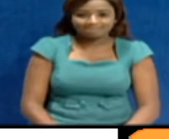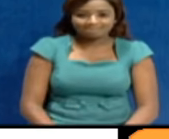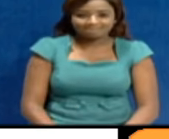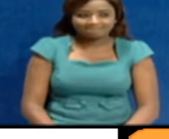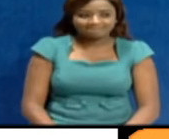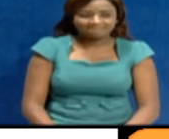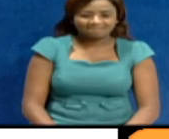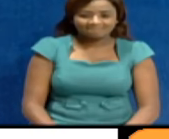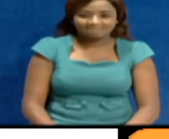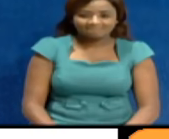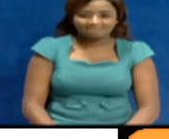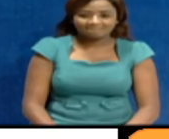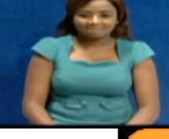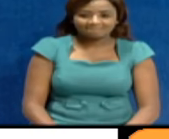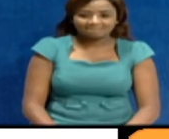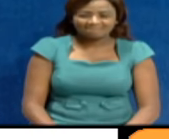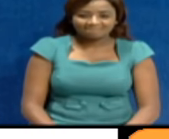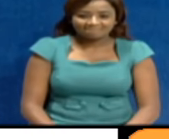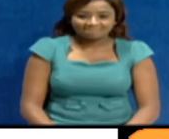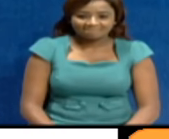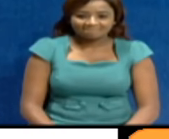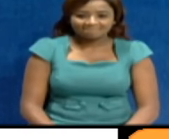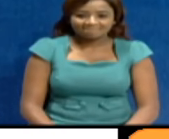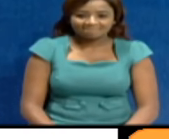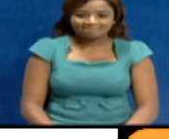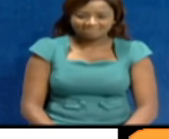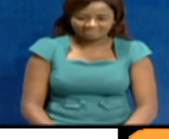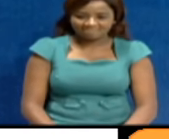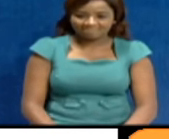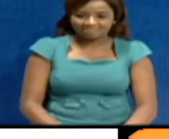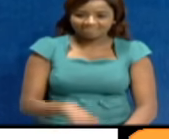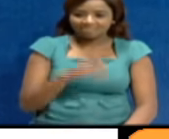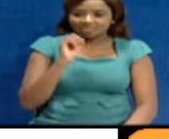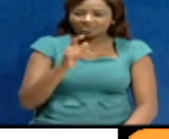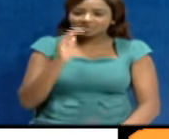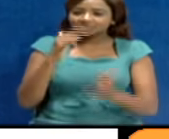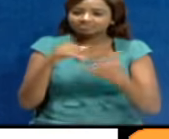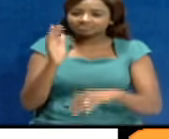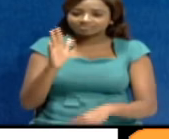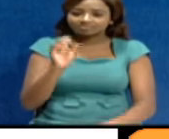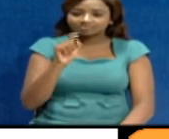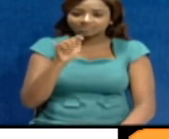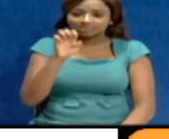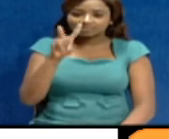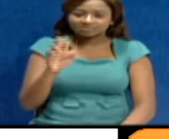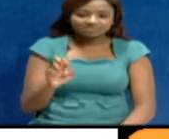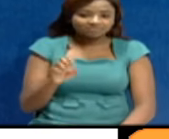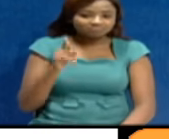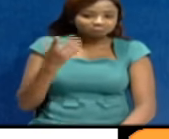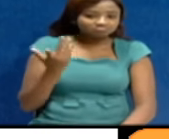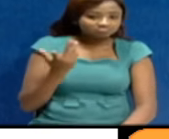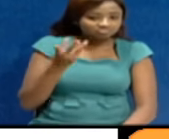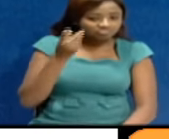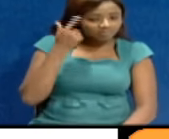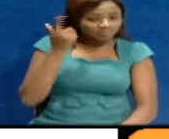Okay, we seem to have lost him on that, but I believe you've gotten the gist of his closing argument. For you, Steve, lessons learned, way